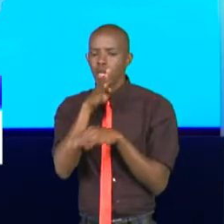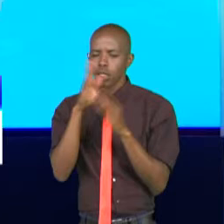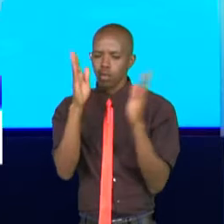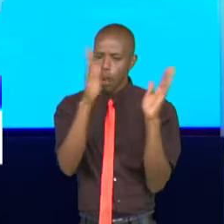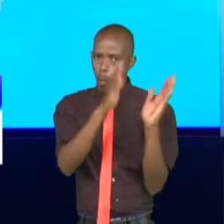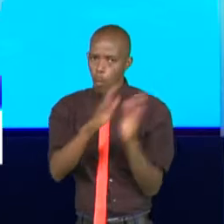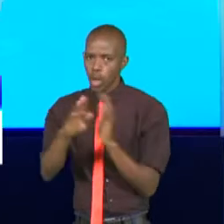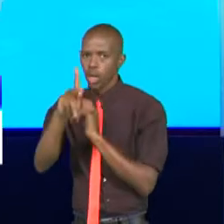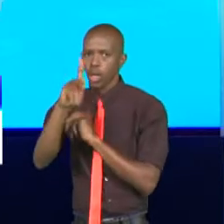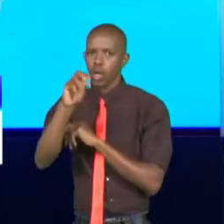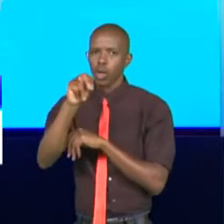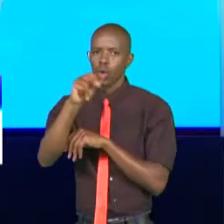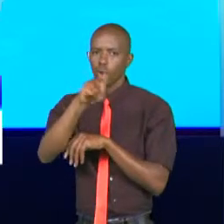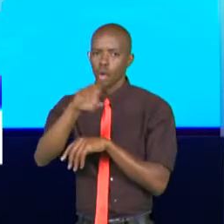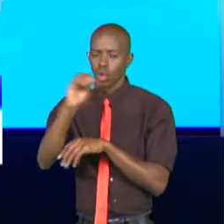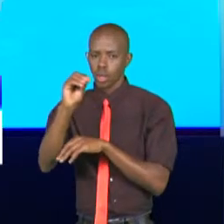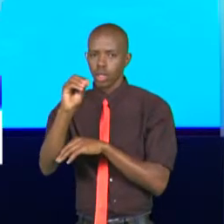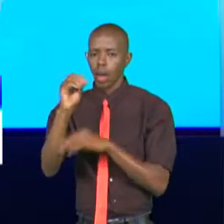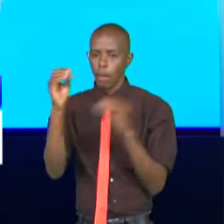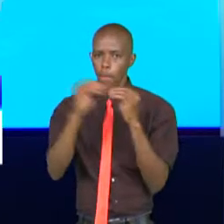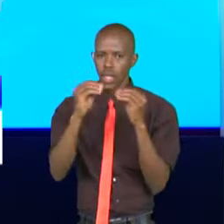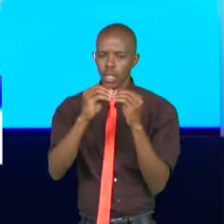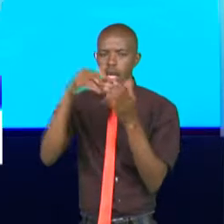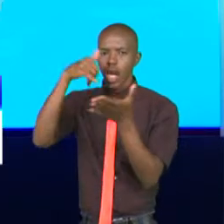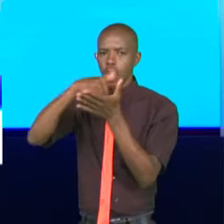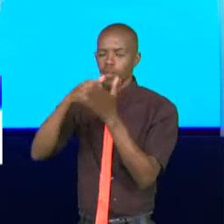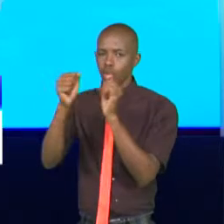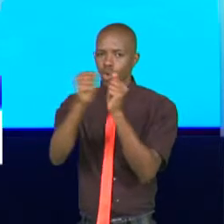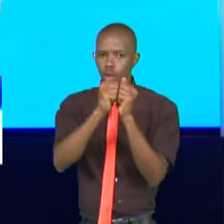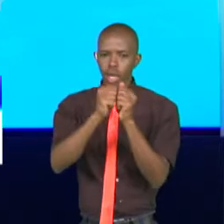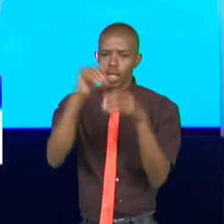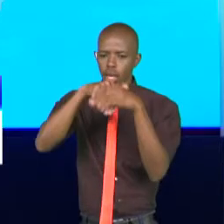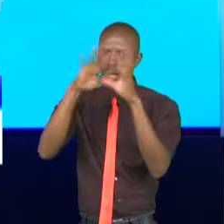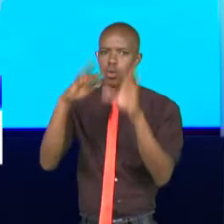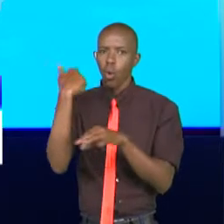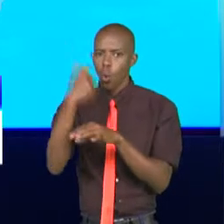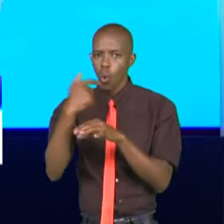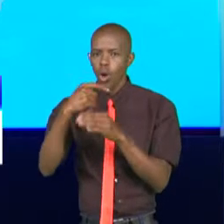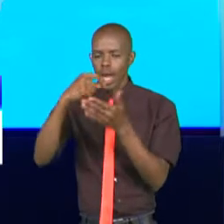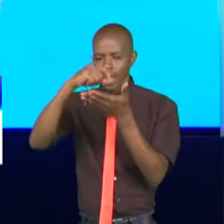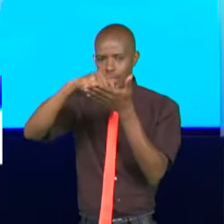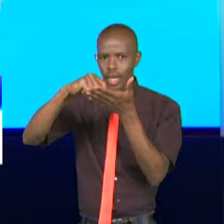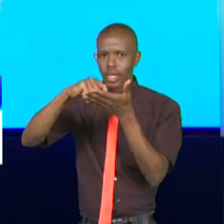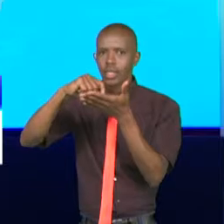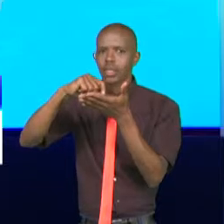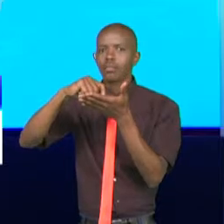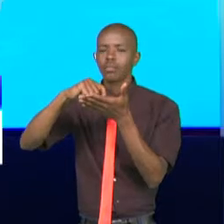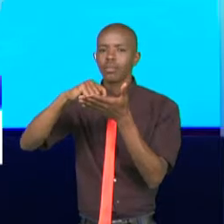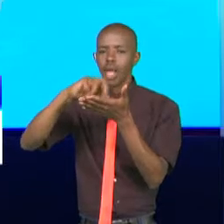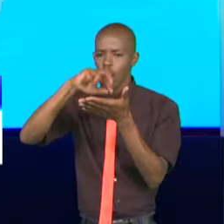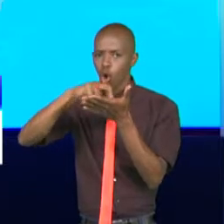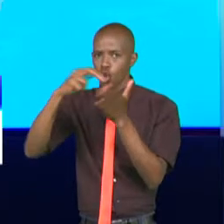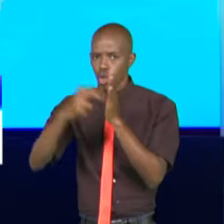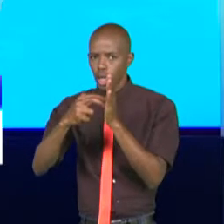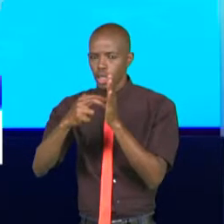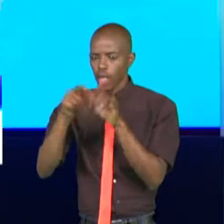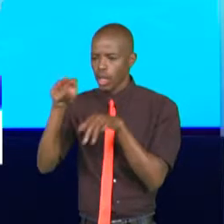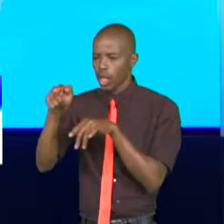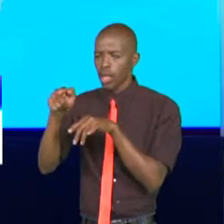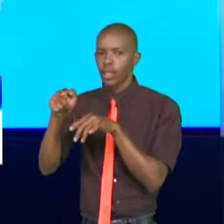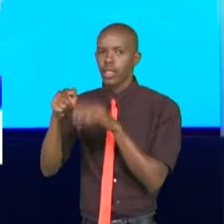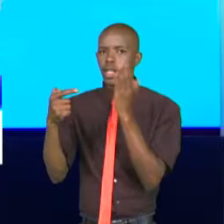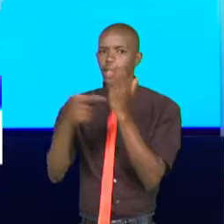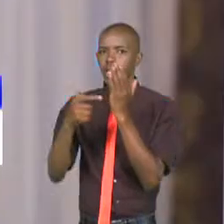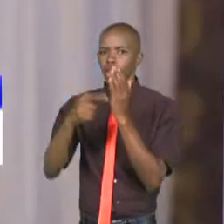Technopolis Development Authority. The meeting brought together investors who have already signed up the space within the